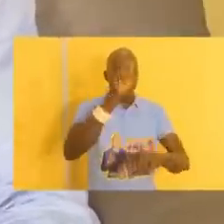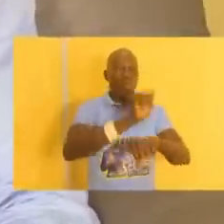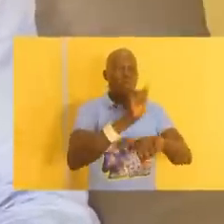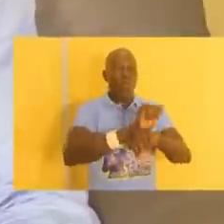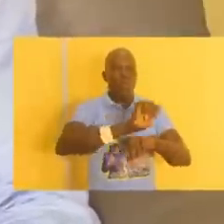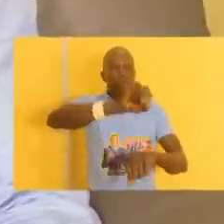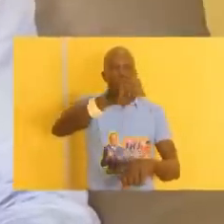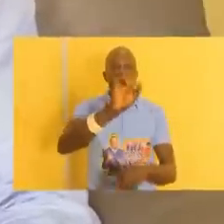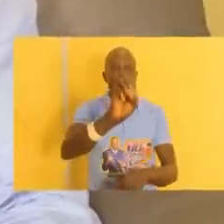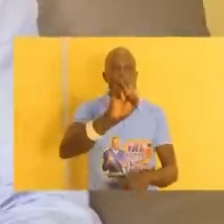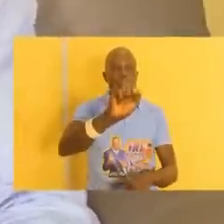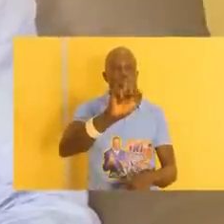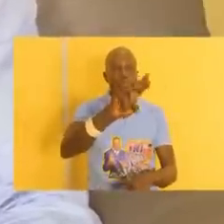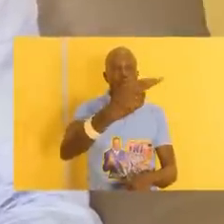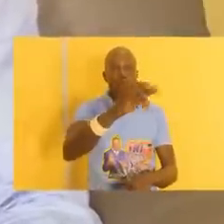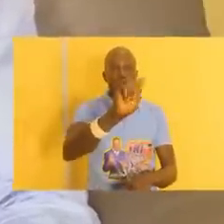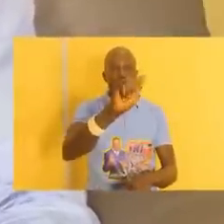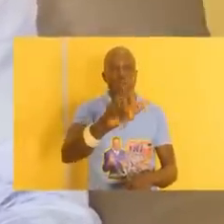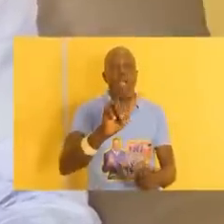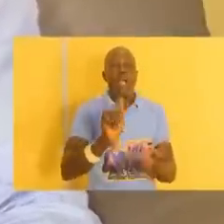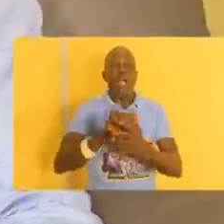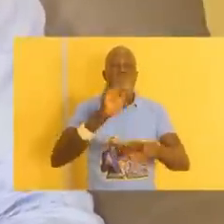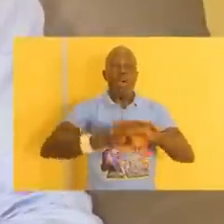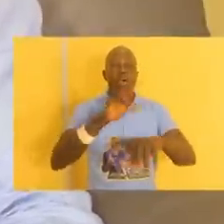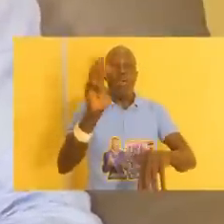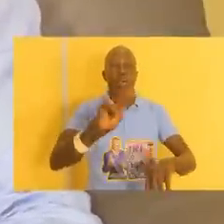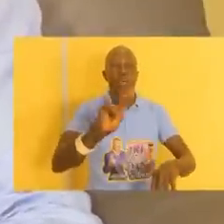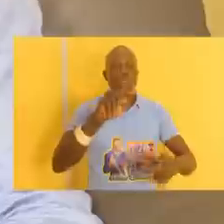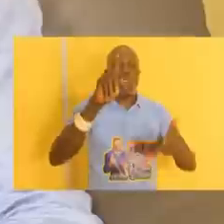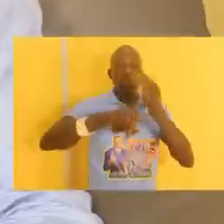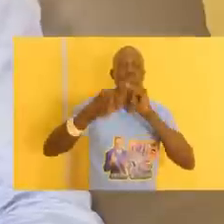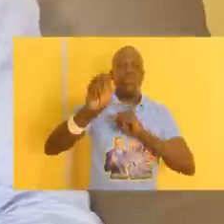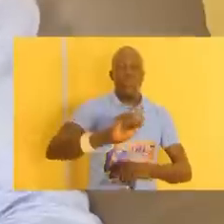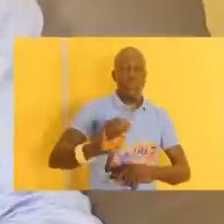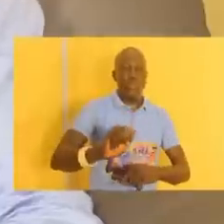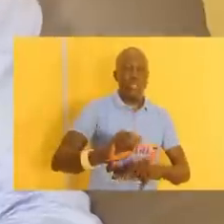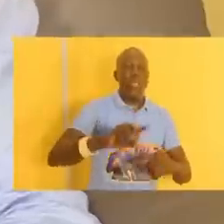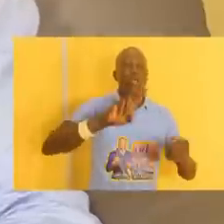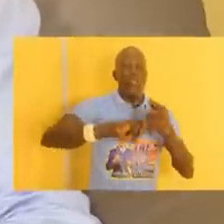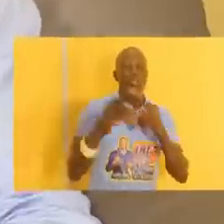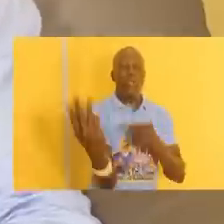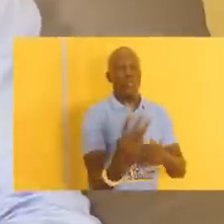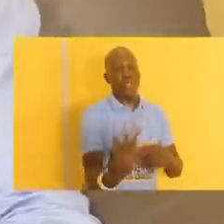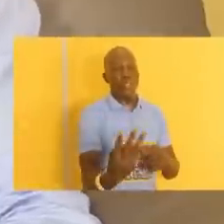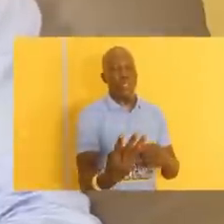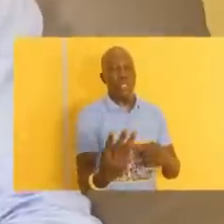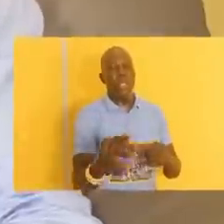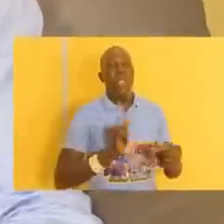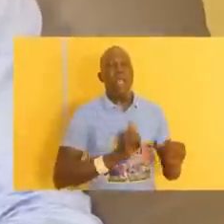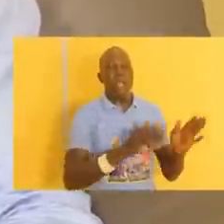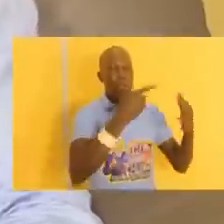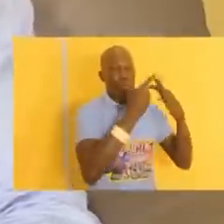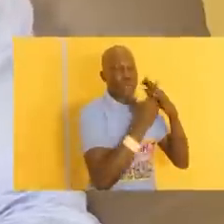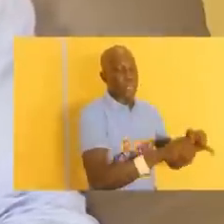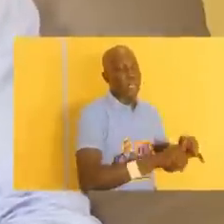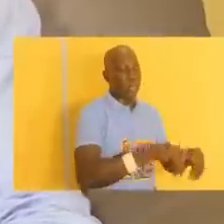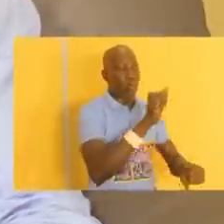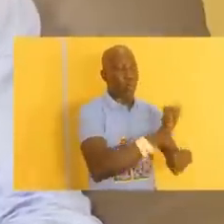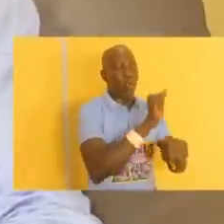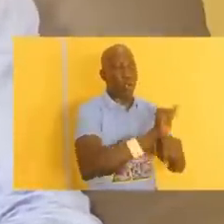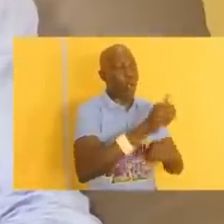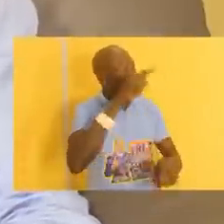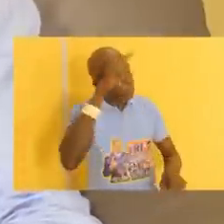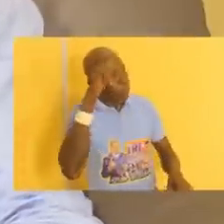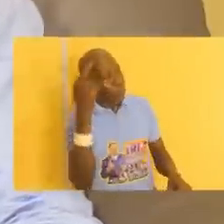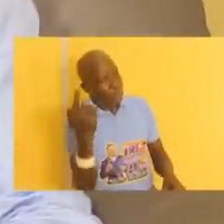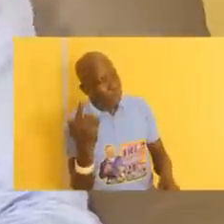about the Joshua assignment. Ben. Yes. No, don't Monday, but Tuesday. Monday is through Tuesday. So only Wednesday. So then Wednesday. My brother said give you only. I will start the work of